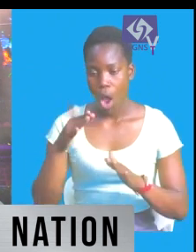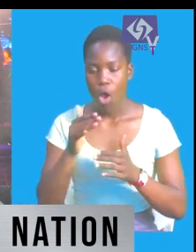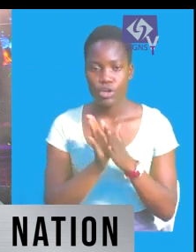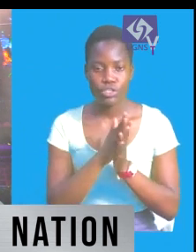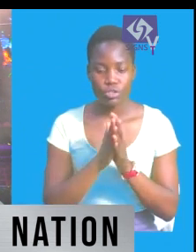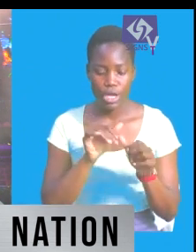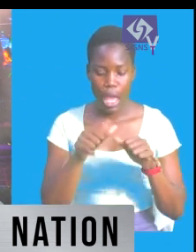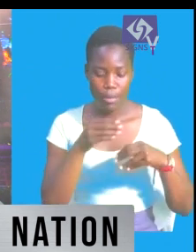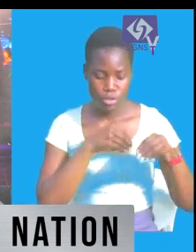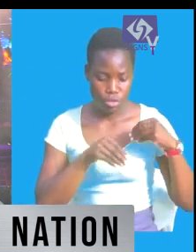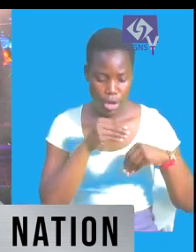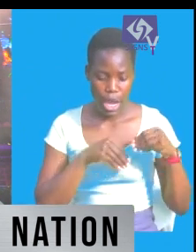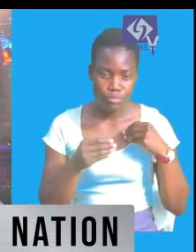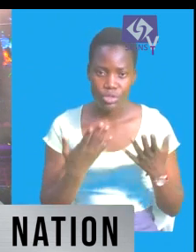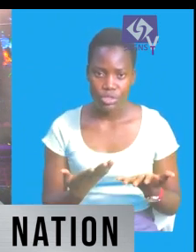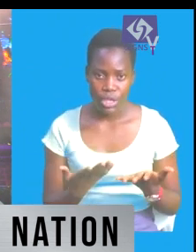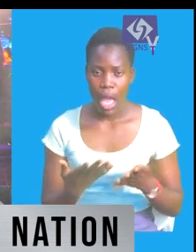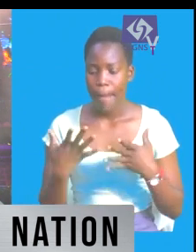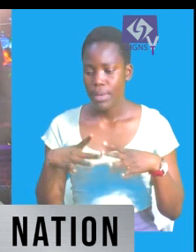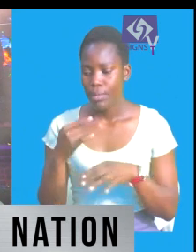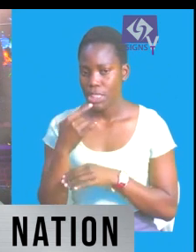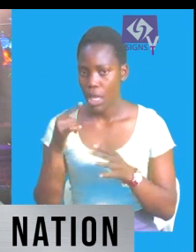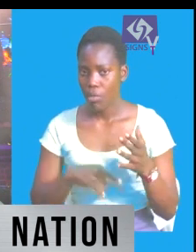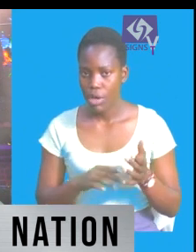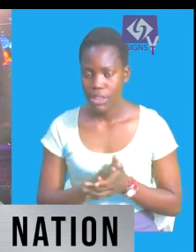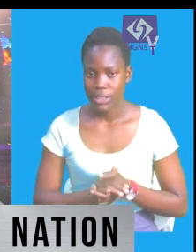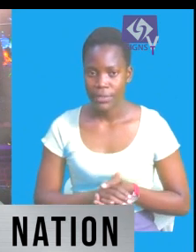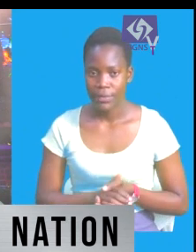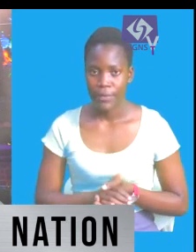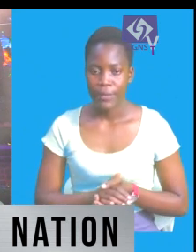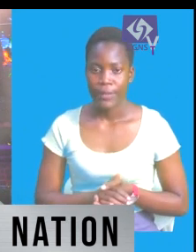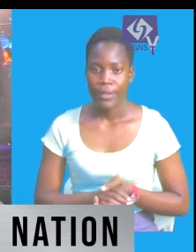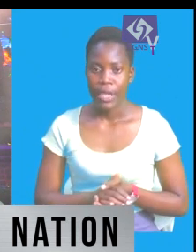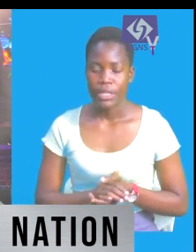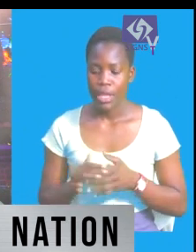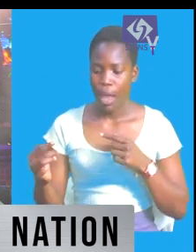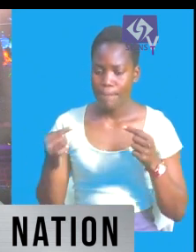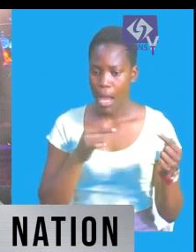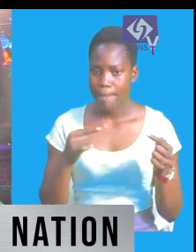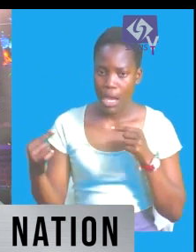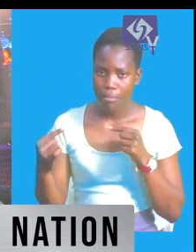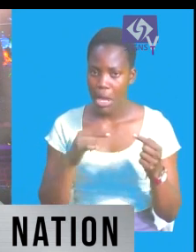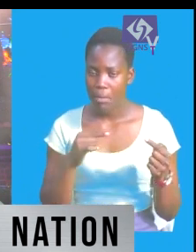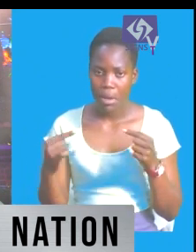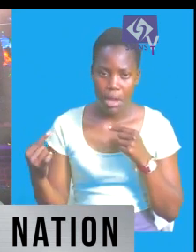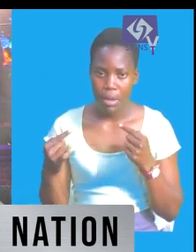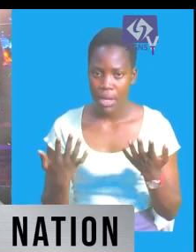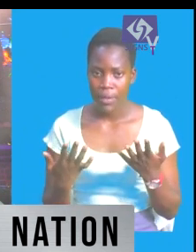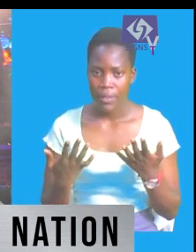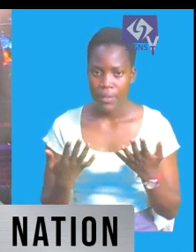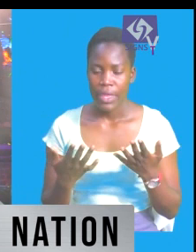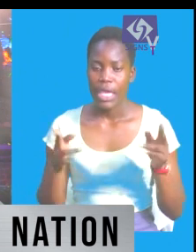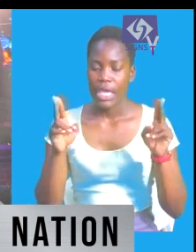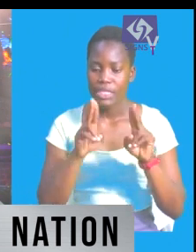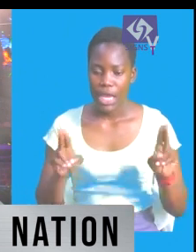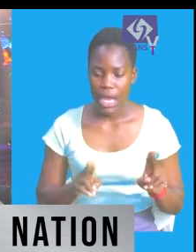na corruption, taxation. Watu wanasema sana wanasema ni vita ilileta hii kitu. The